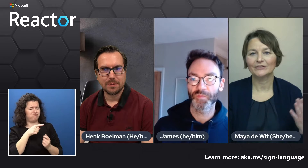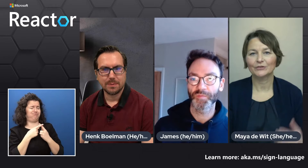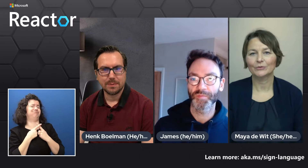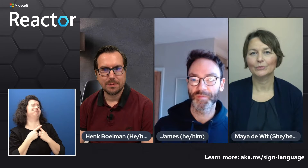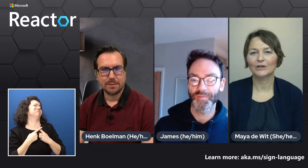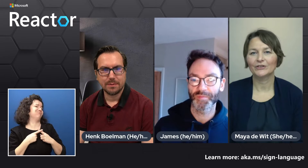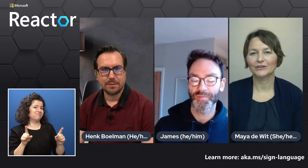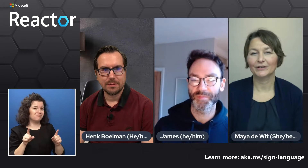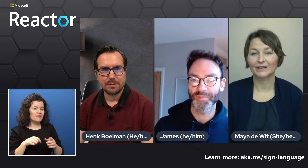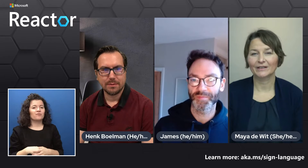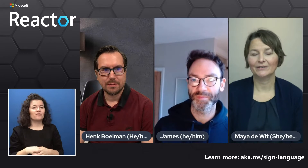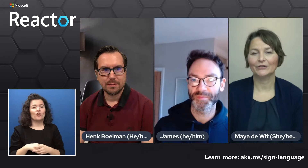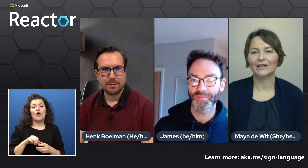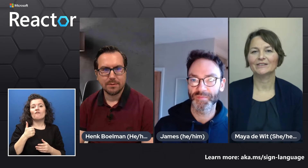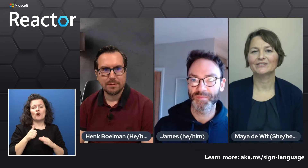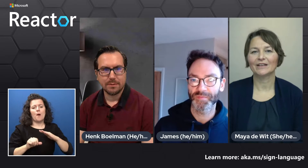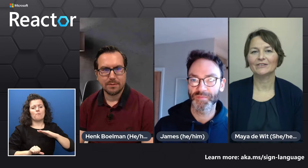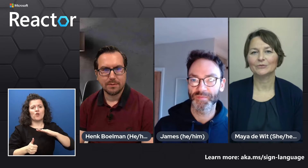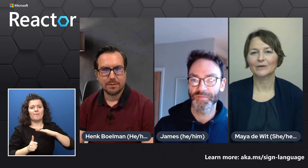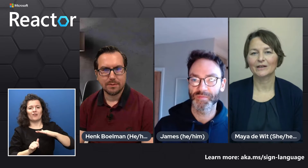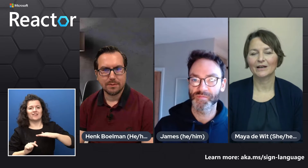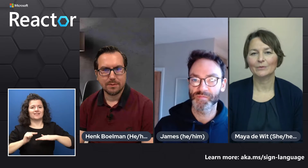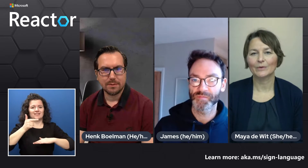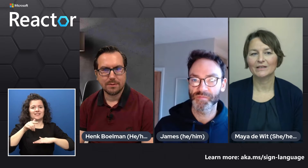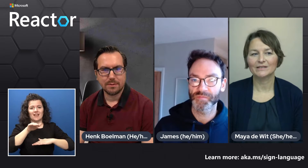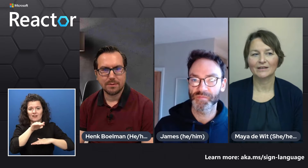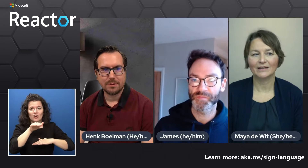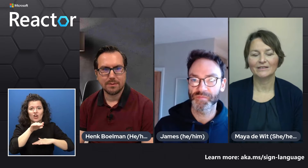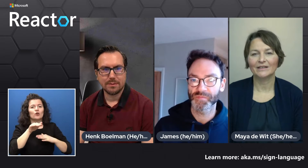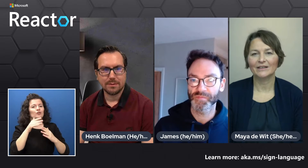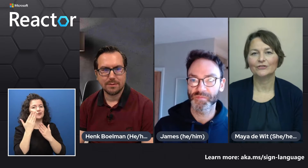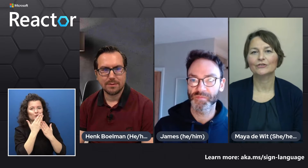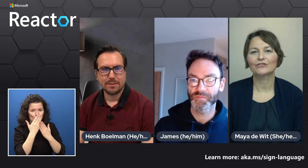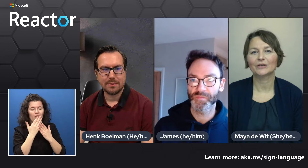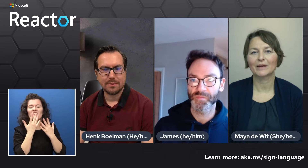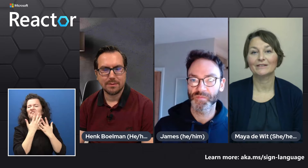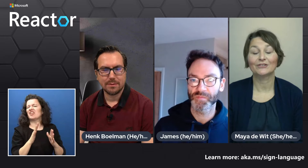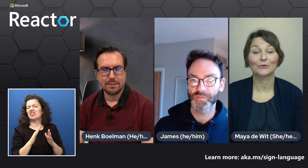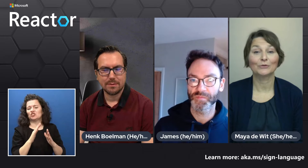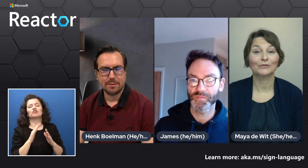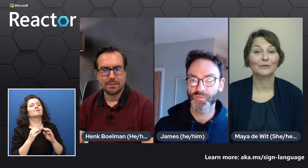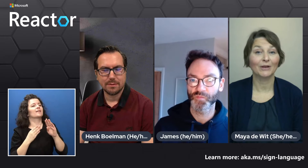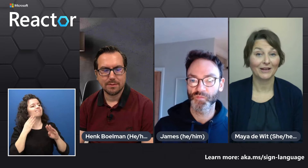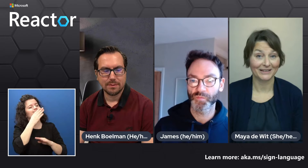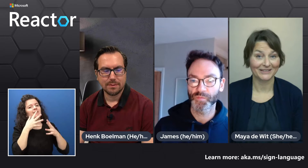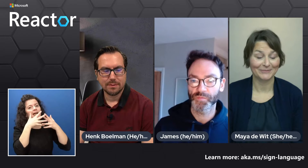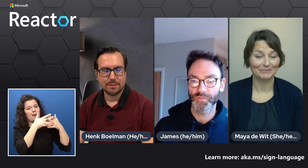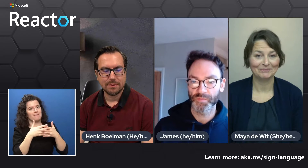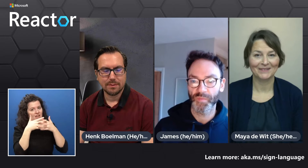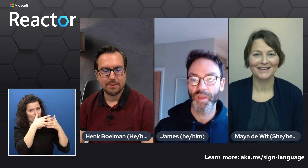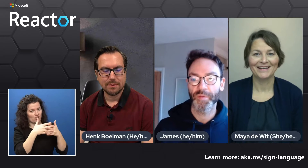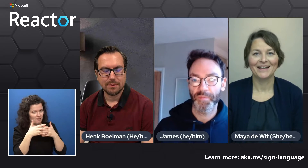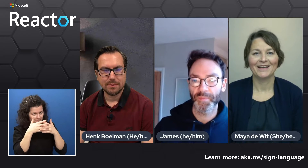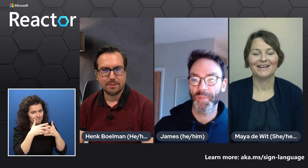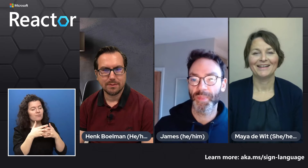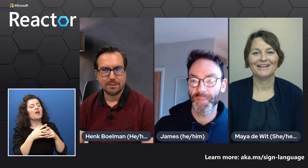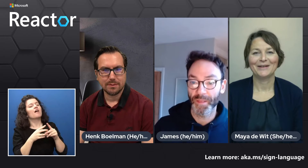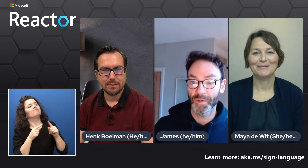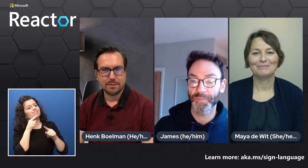me to 1 year in the United States, where I went and did an internship at the School for the Blind.